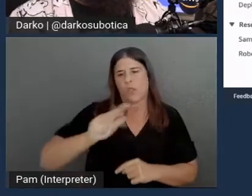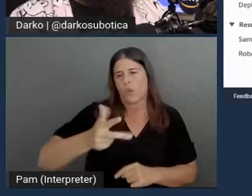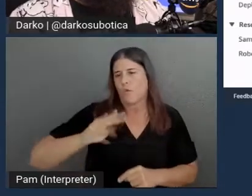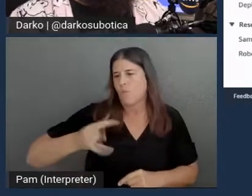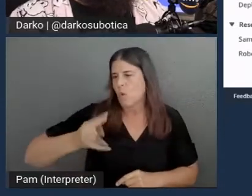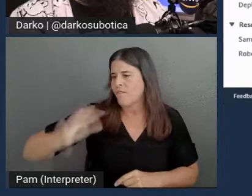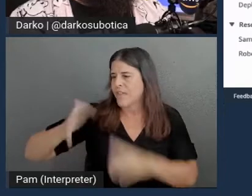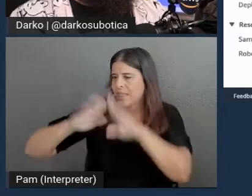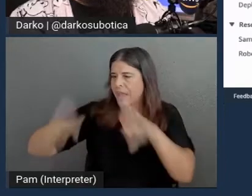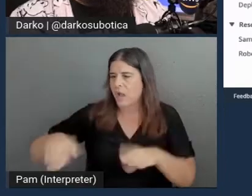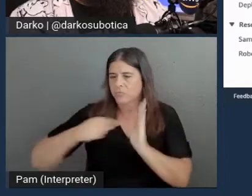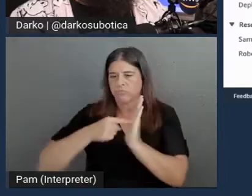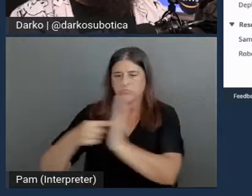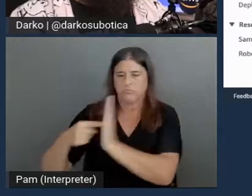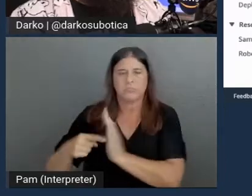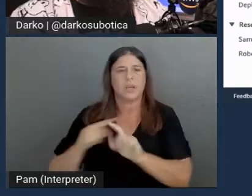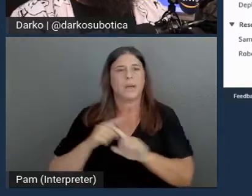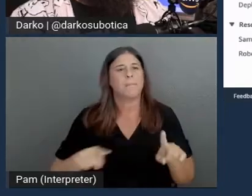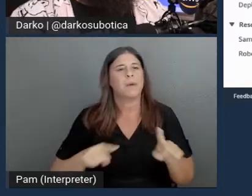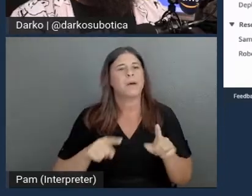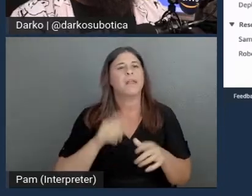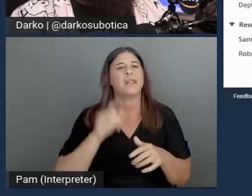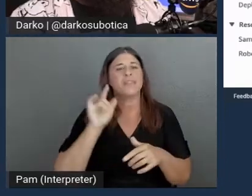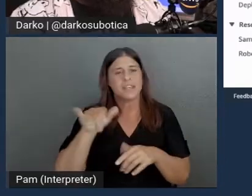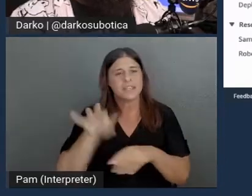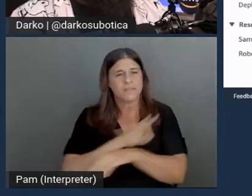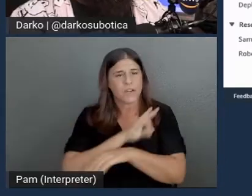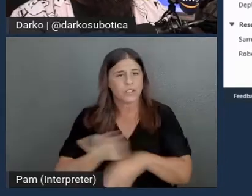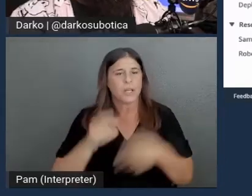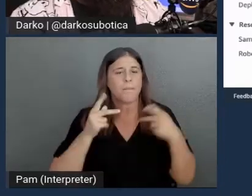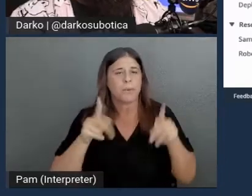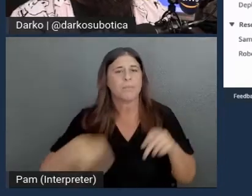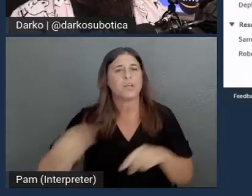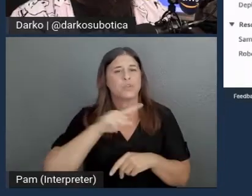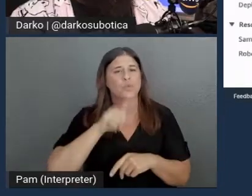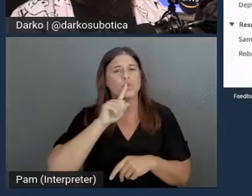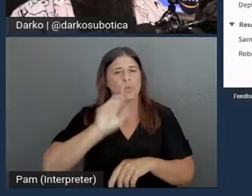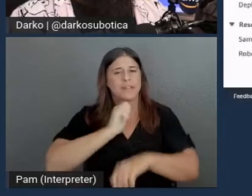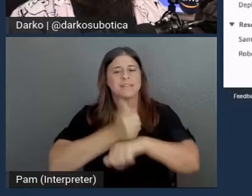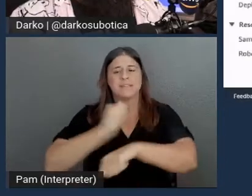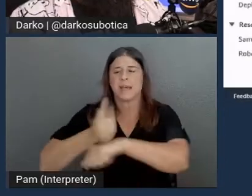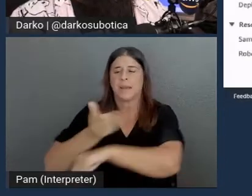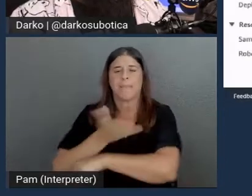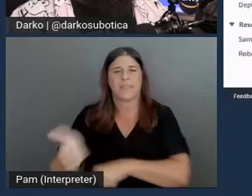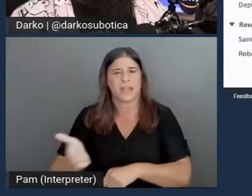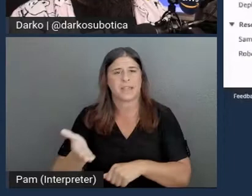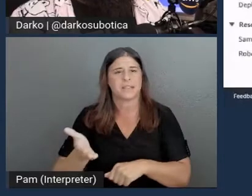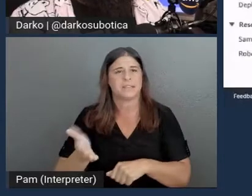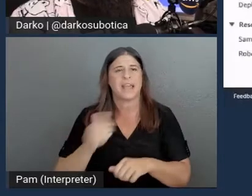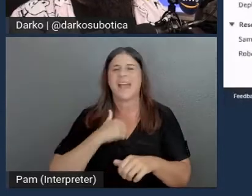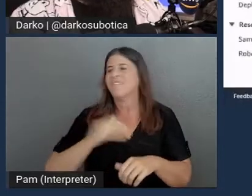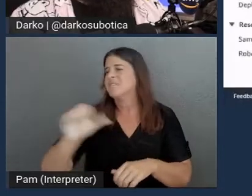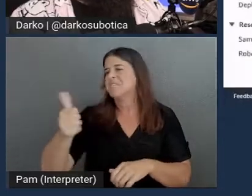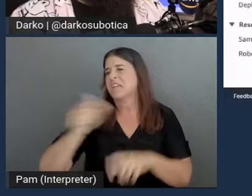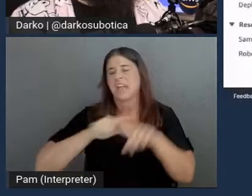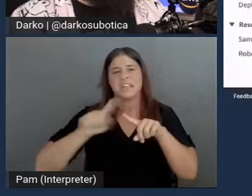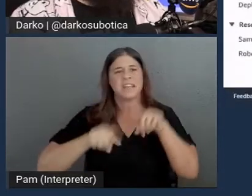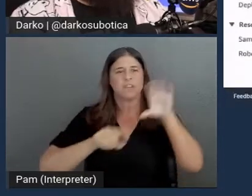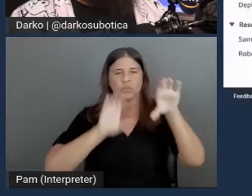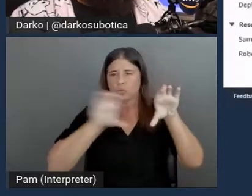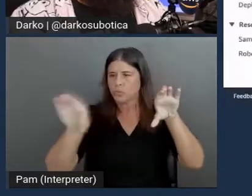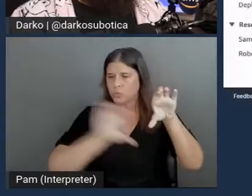forth. What this functionality allows is now you'll be able to set things up, get 10 different wells. You can see